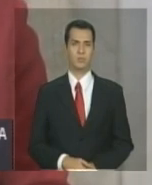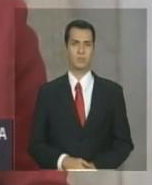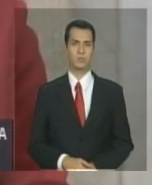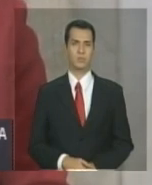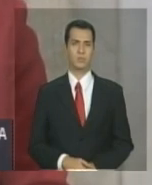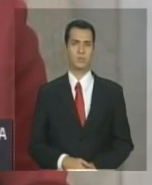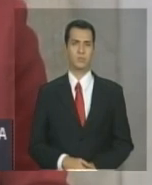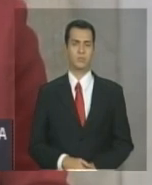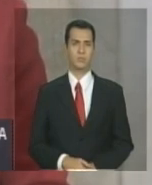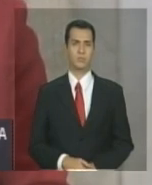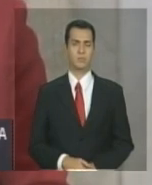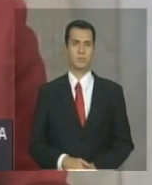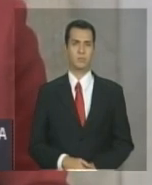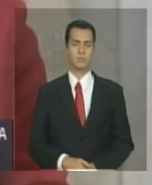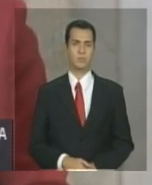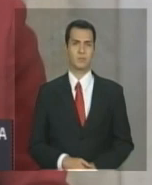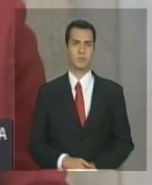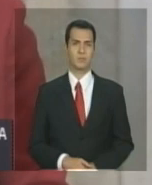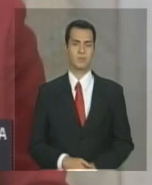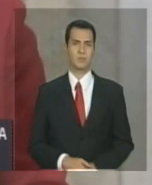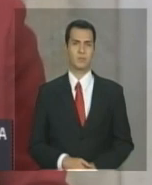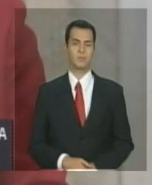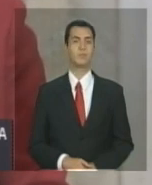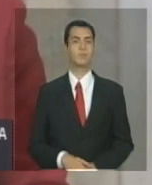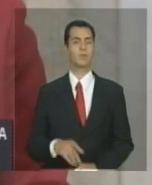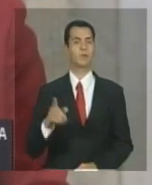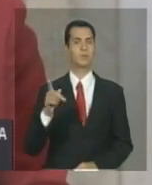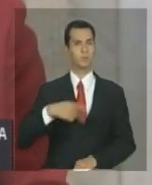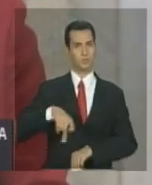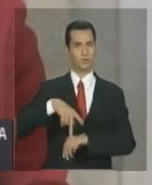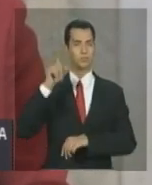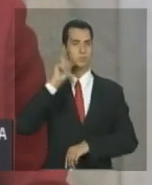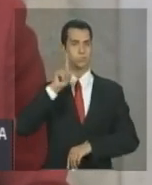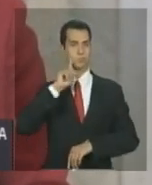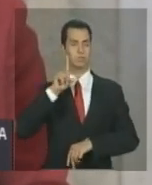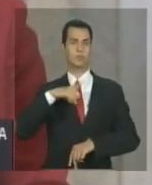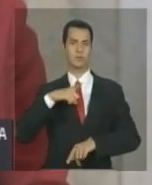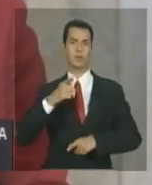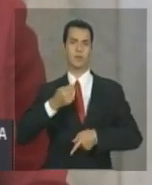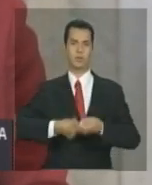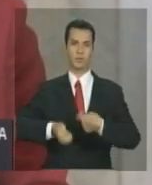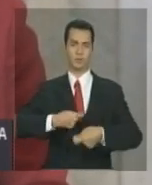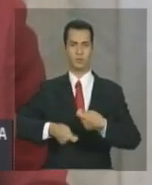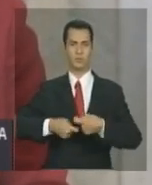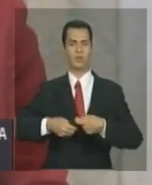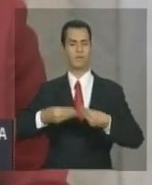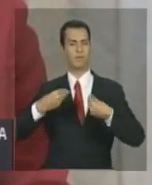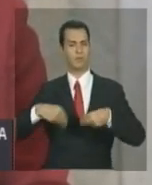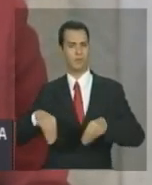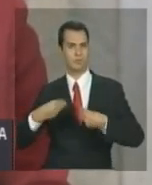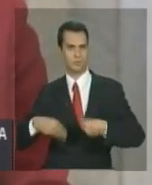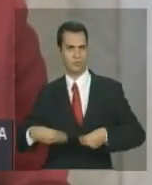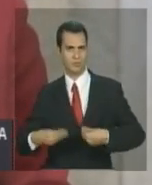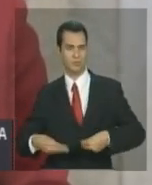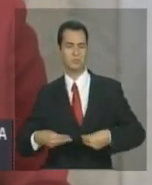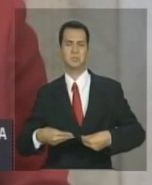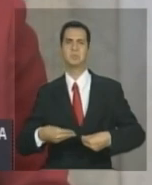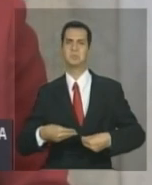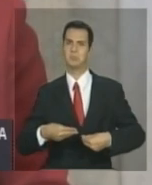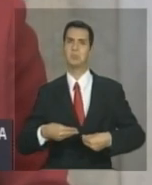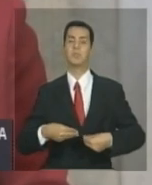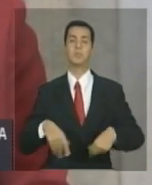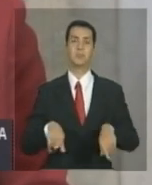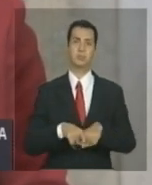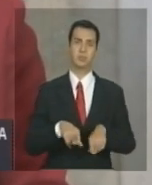grande flexibilidade da economia norte-americana. The high degree of flexibility that is inherent to the United States economy. A